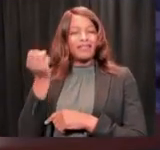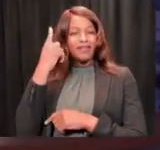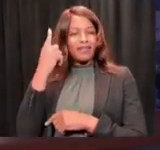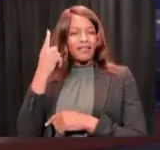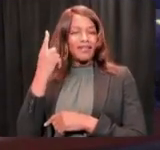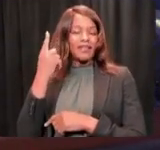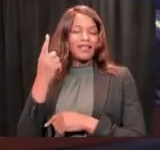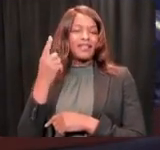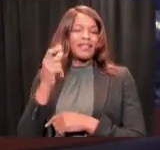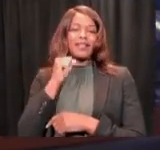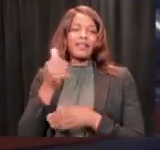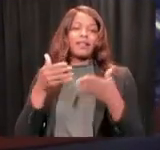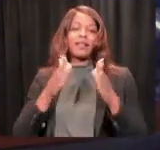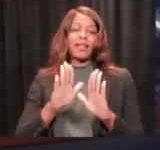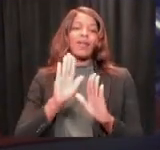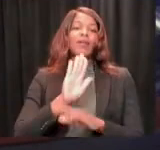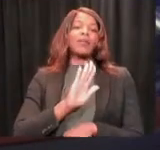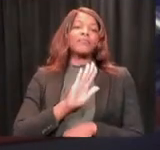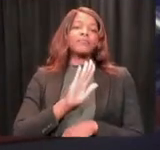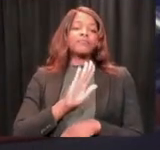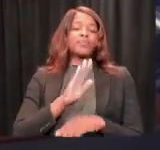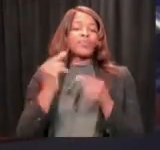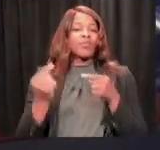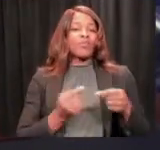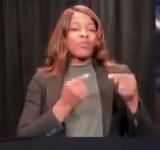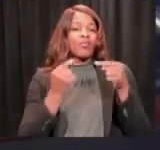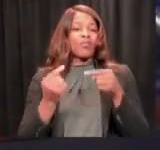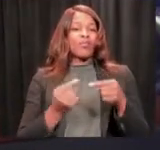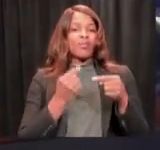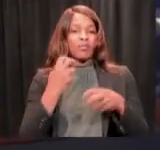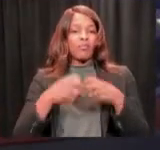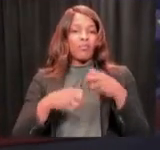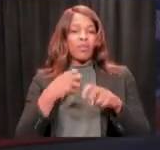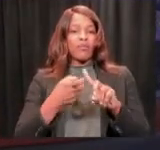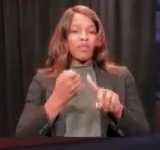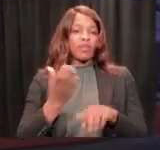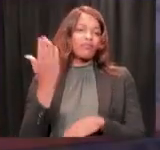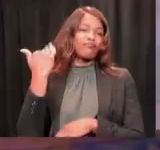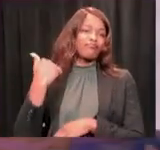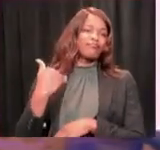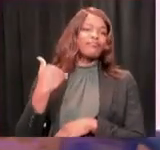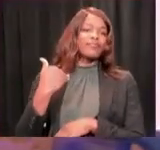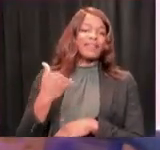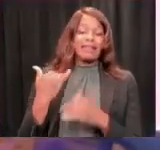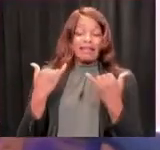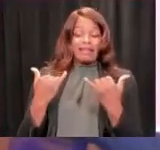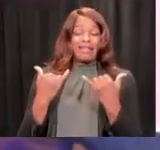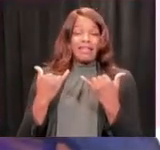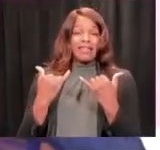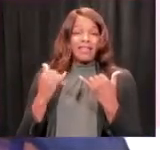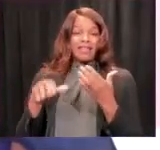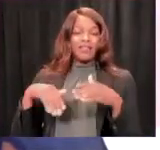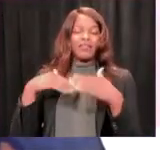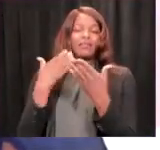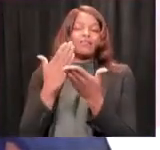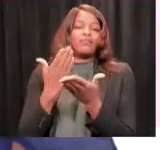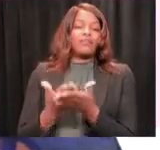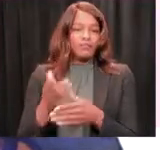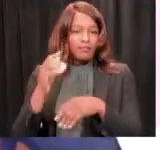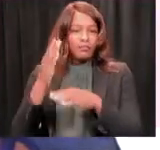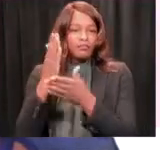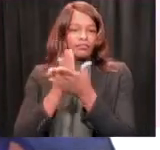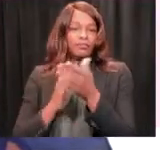will not allow the baggage and the pain and the issues of the past. Joseph has now gotten to a juncture in his